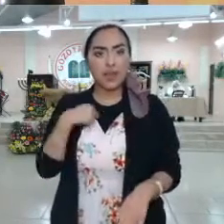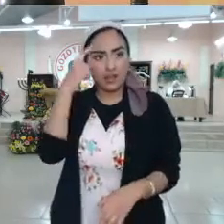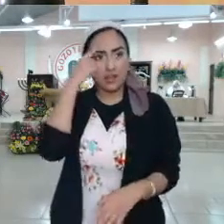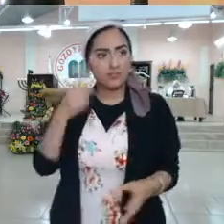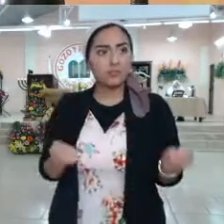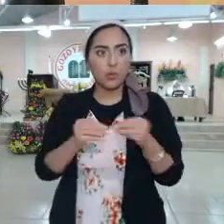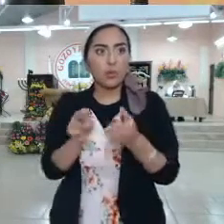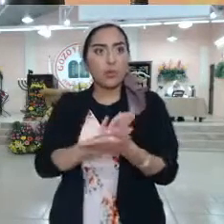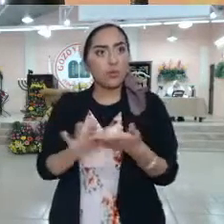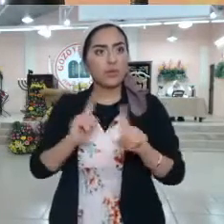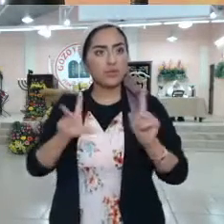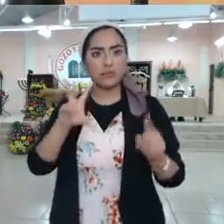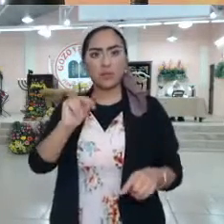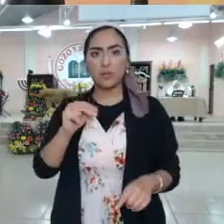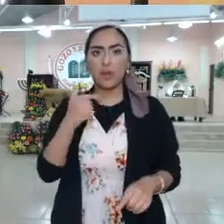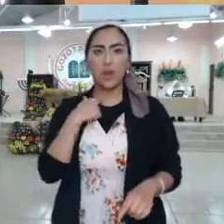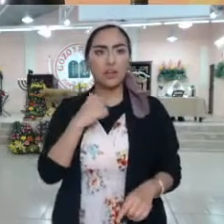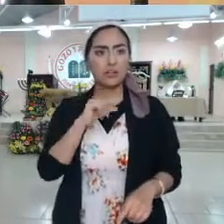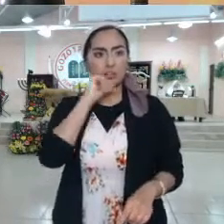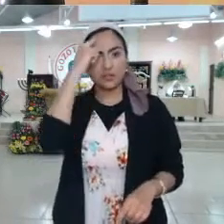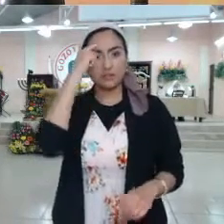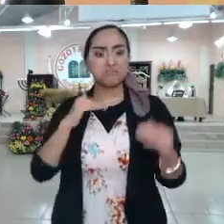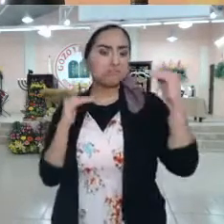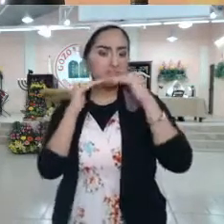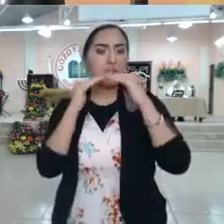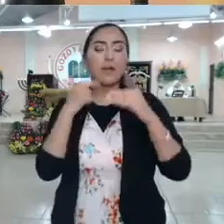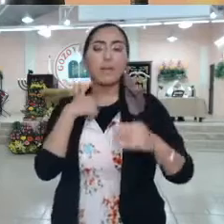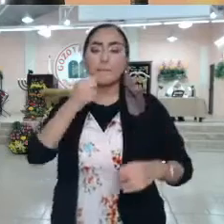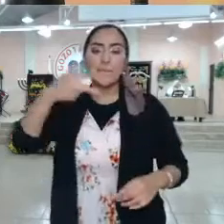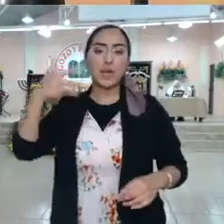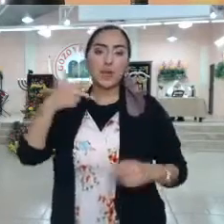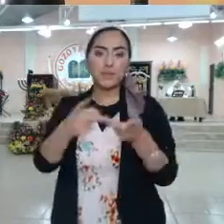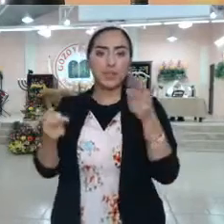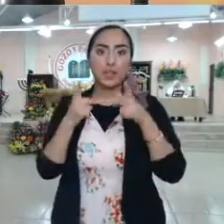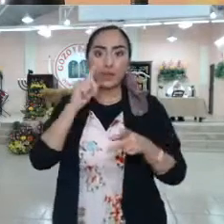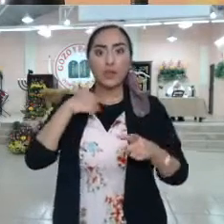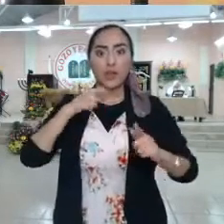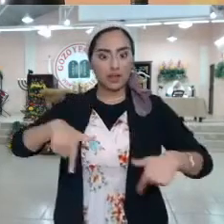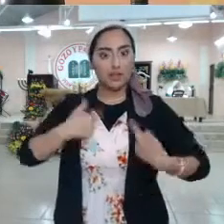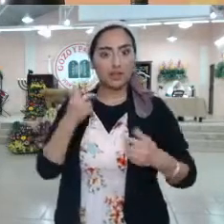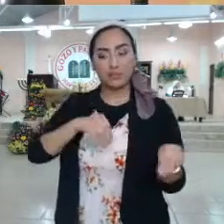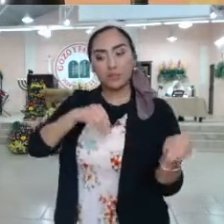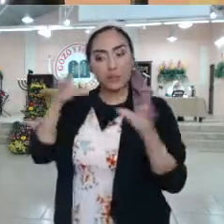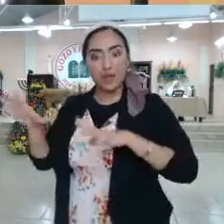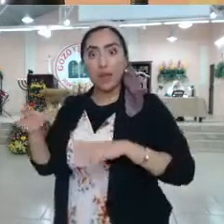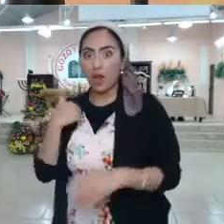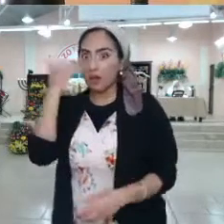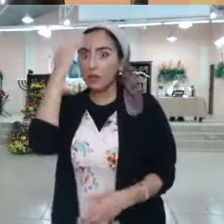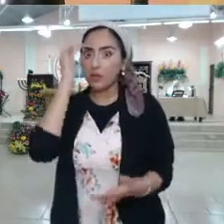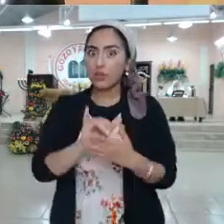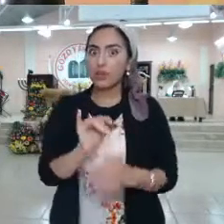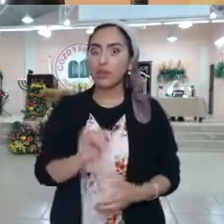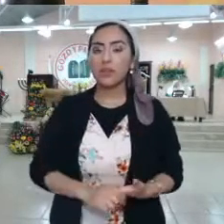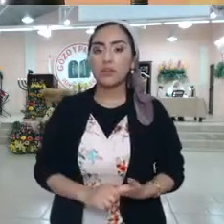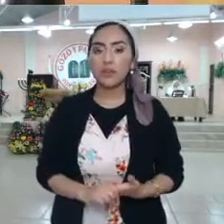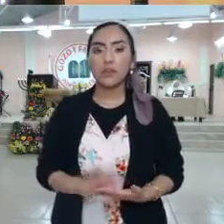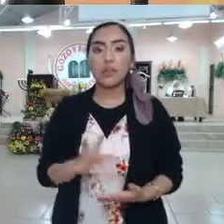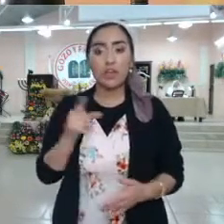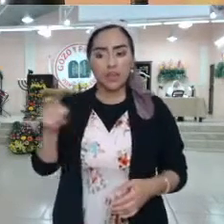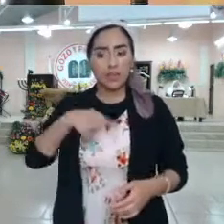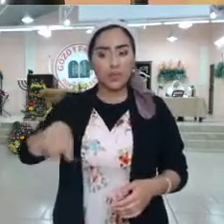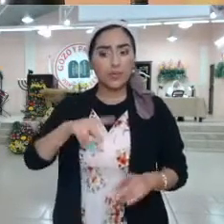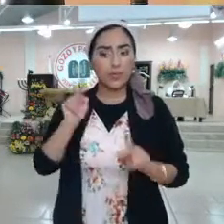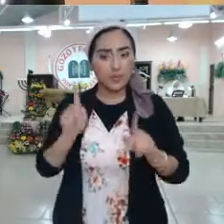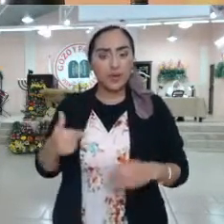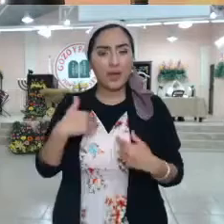holy ones here. I thought that they were holy ones, but no, they're not in my hate. I will go back to where I'm from, and I'm sure